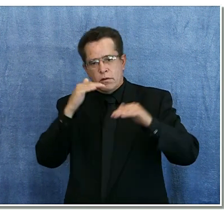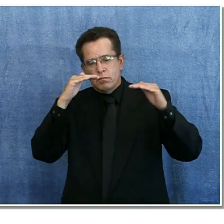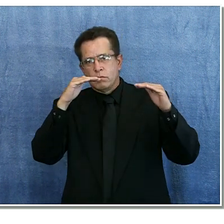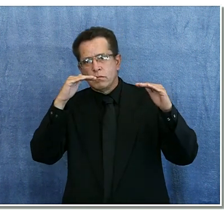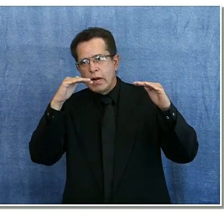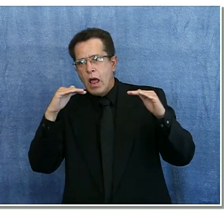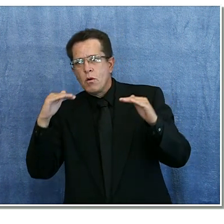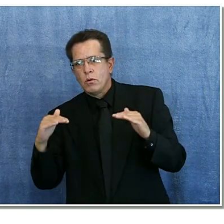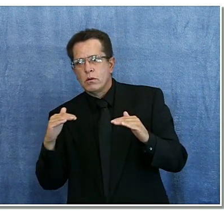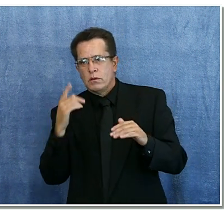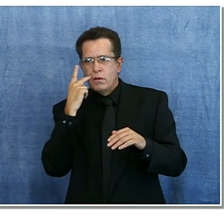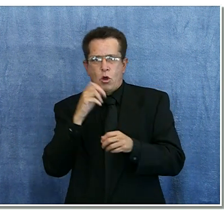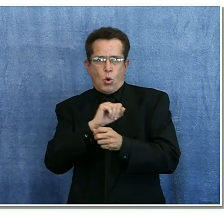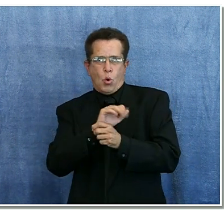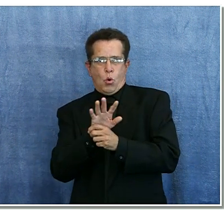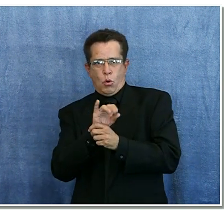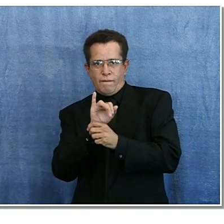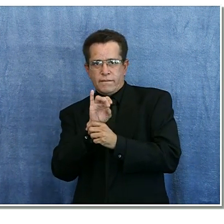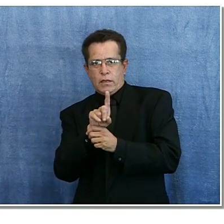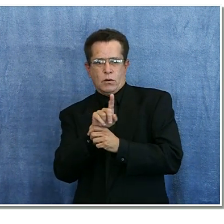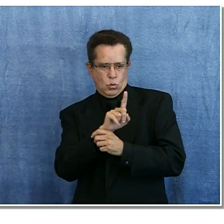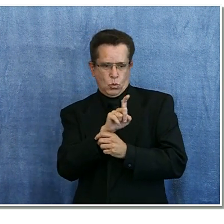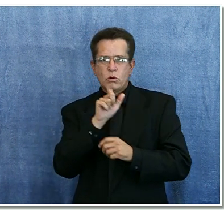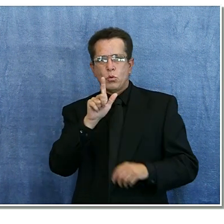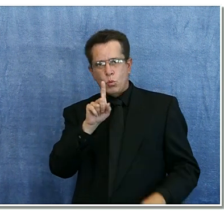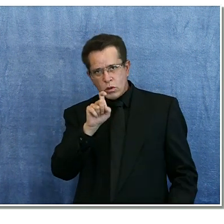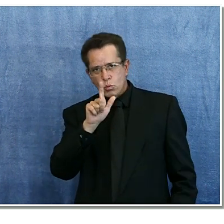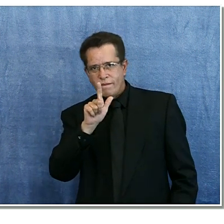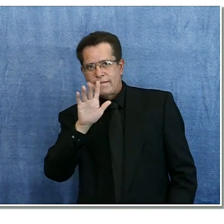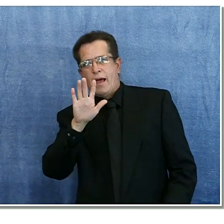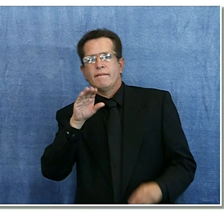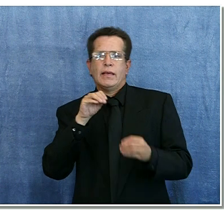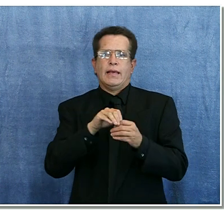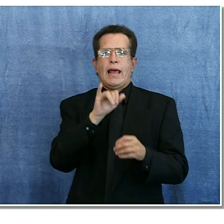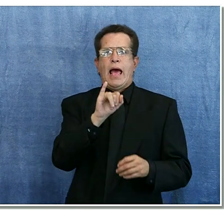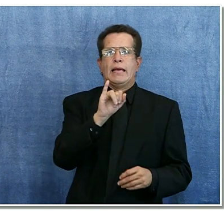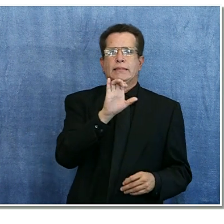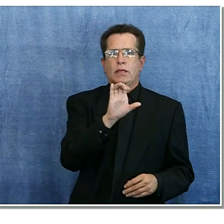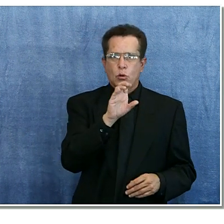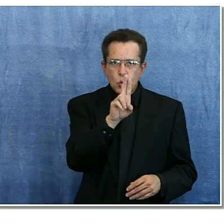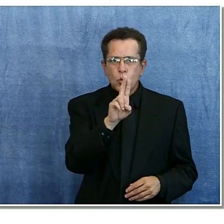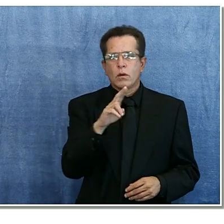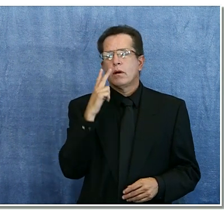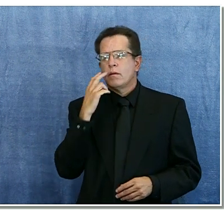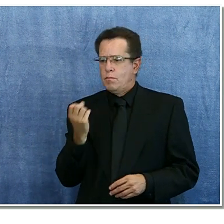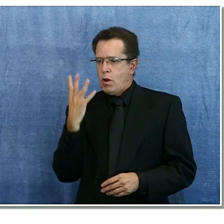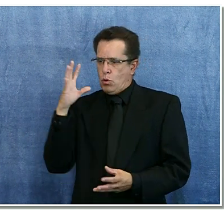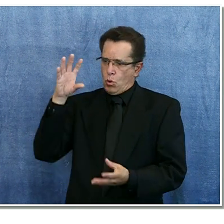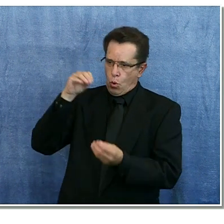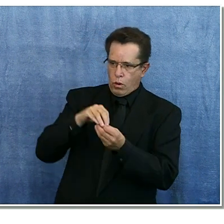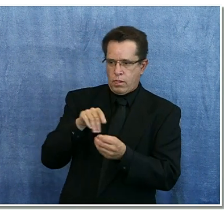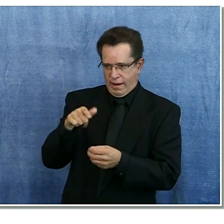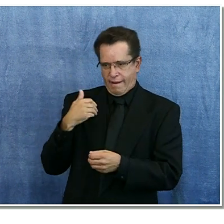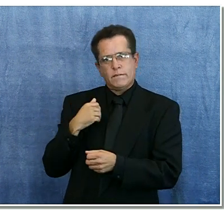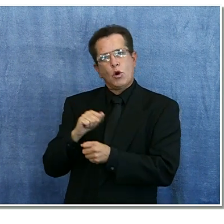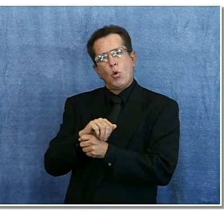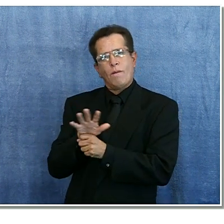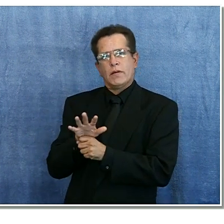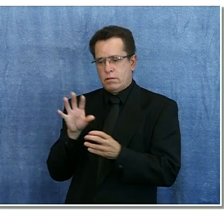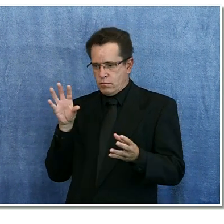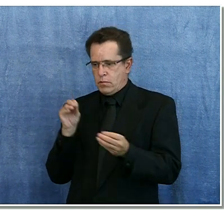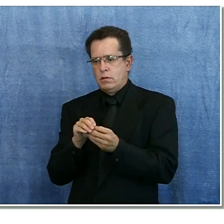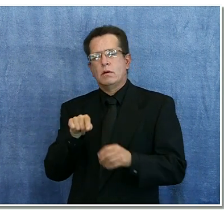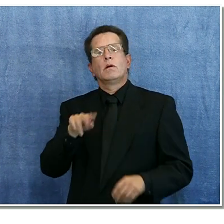July, but you can see the COVID of 125 in the ICU and total COVID hospitalizations of